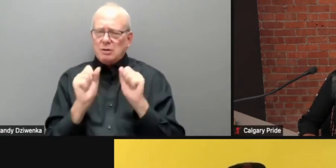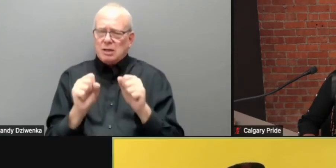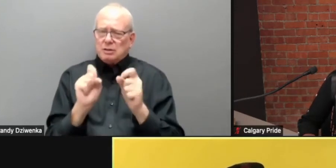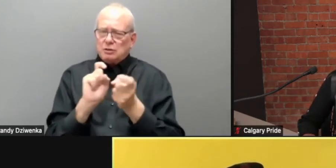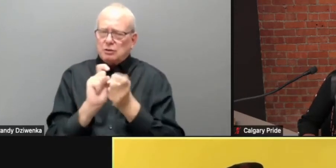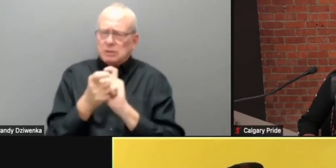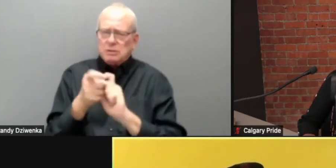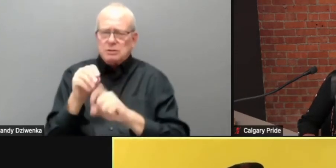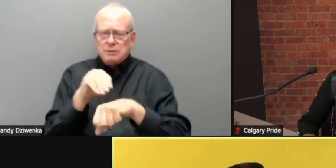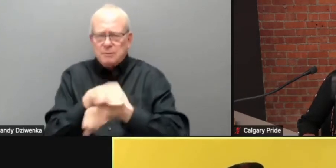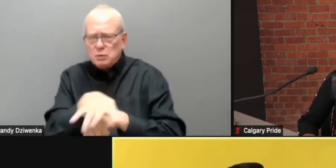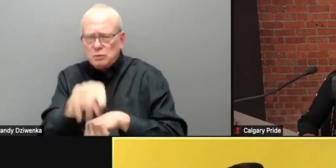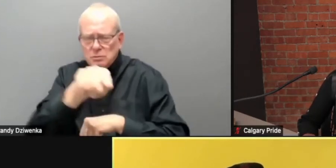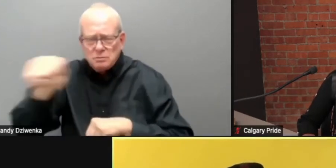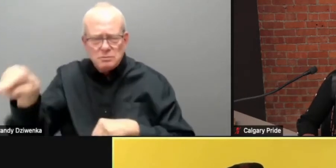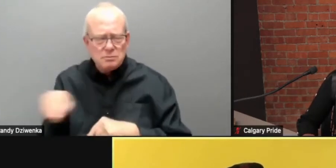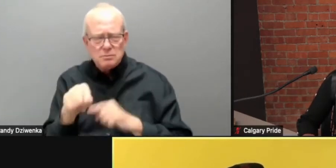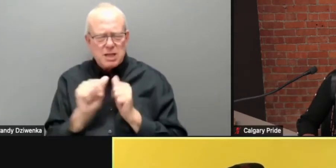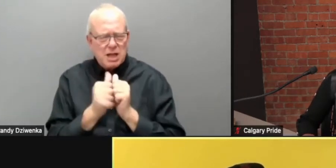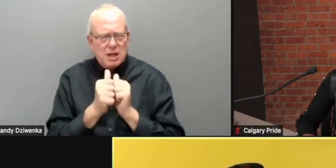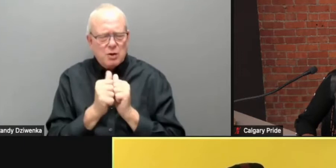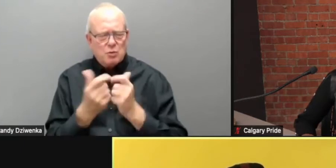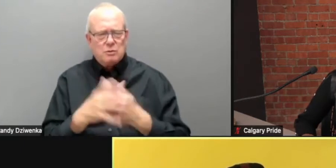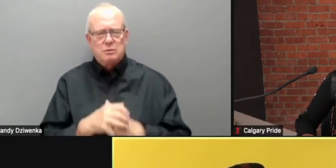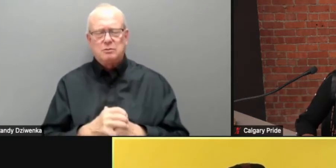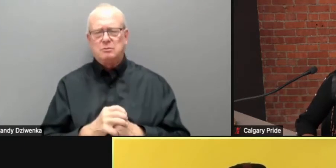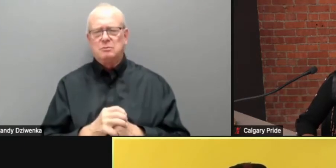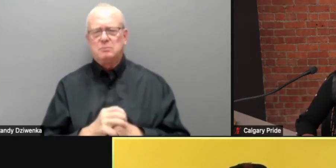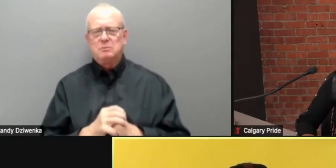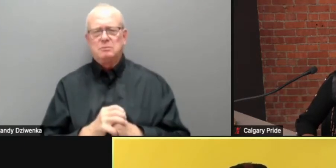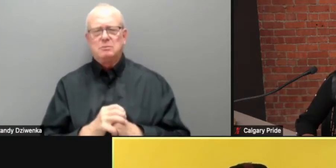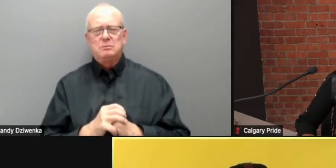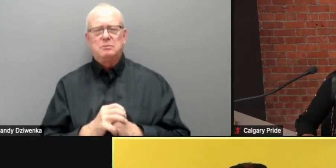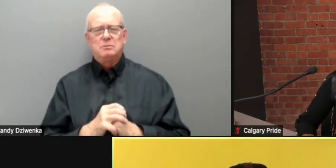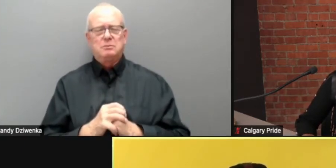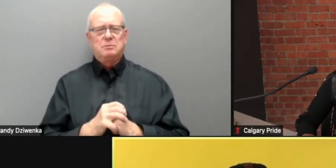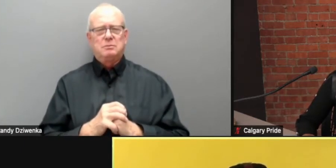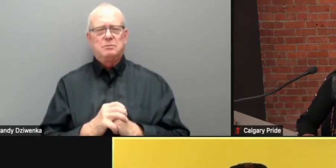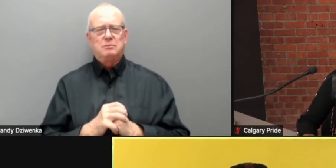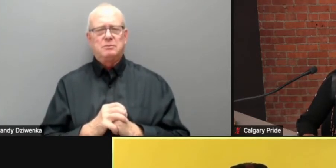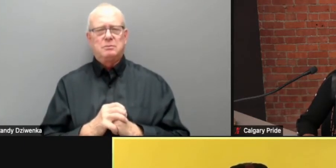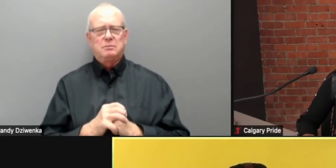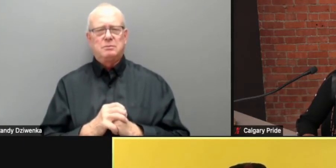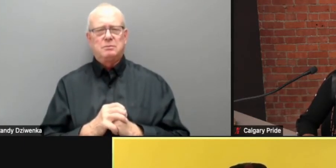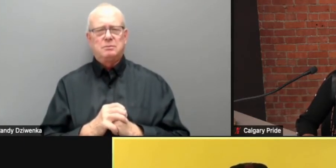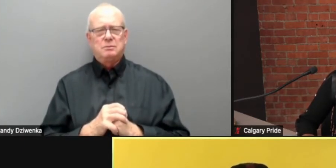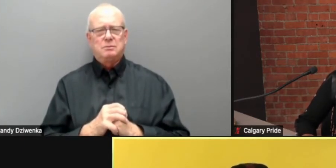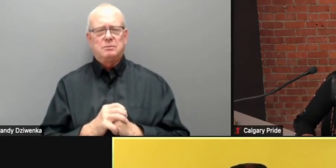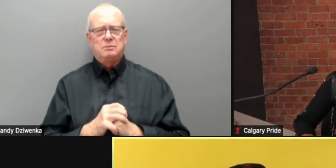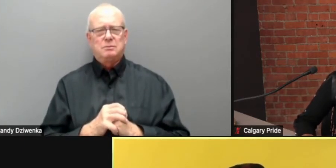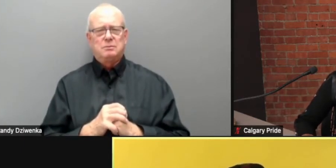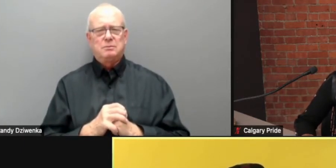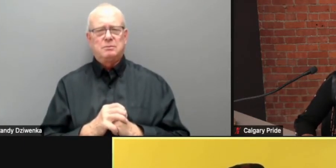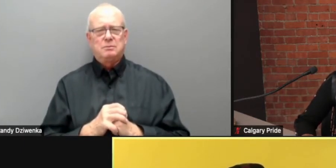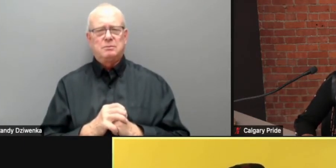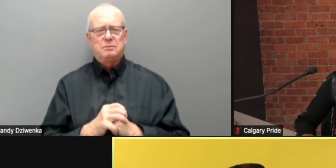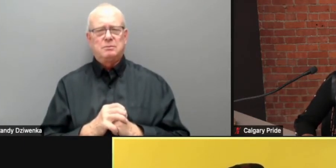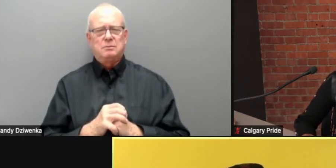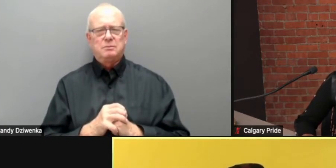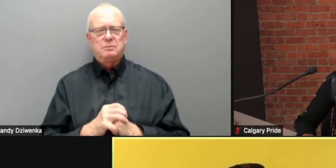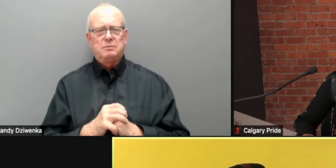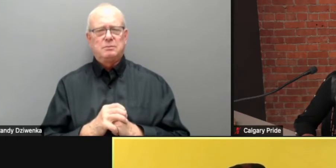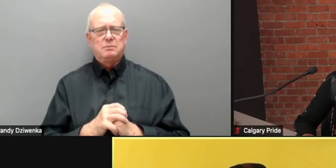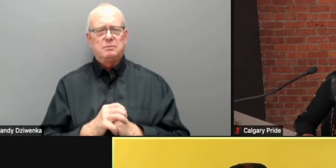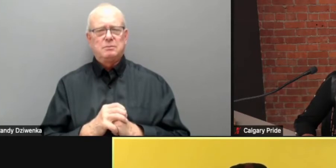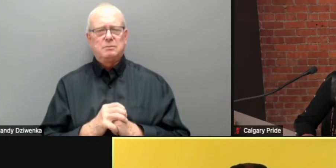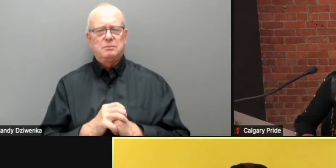See, I think a lot of us, we have issues with coming out. I mean, people ask me, why is it necessary for you to come